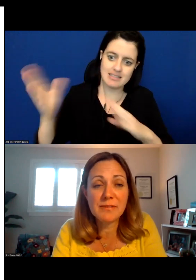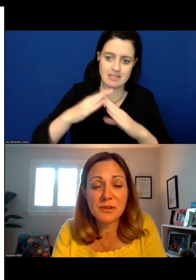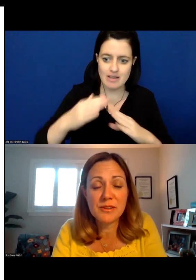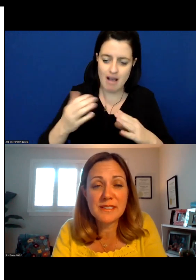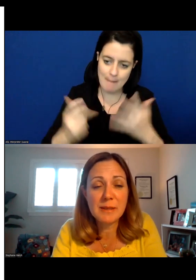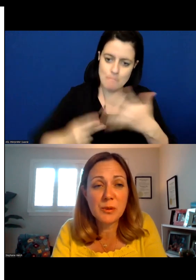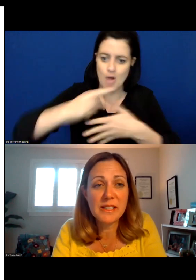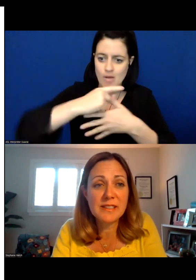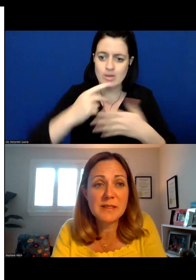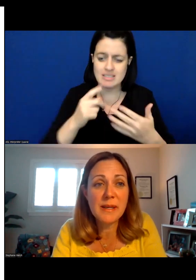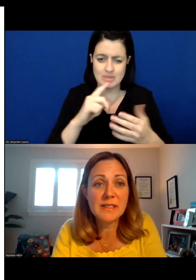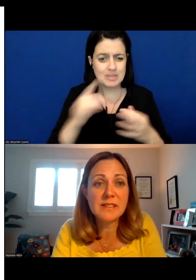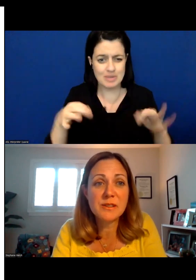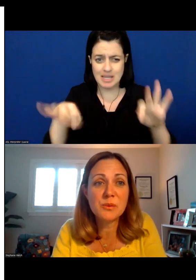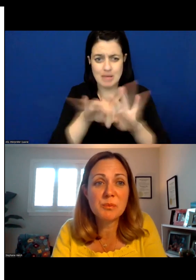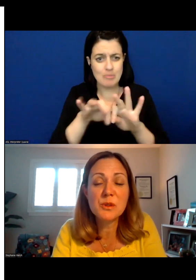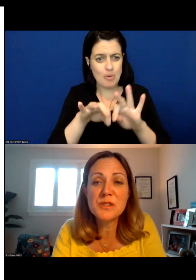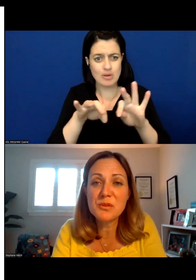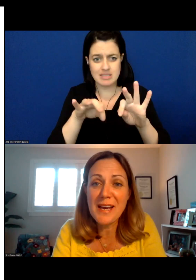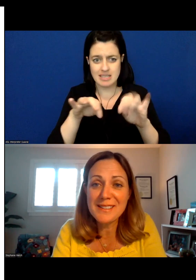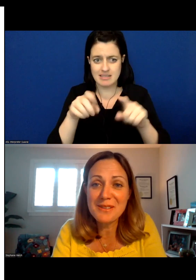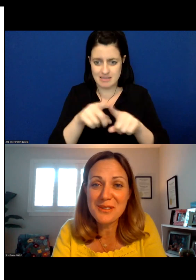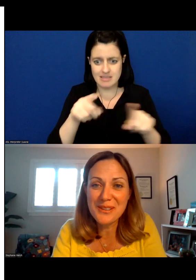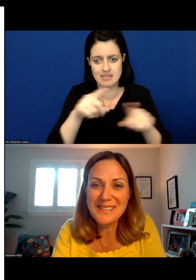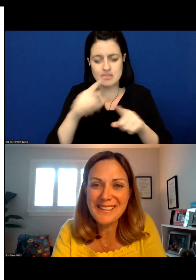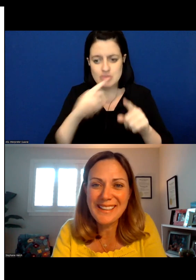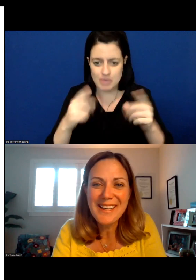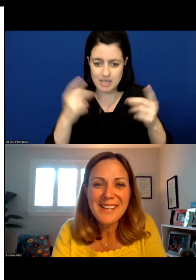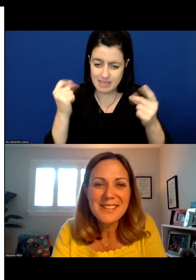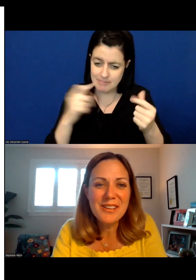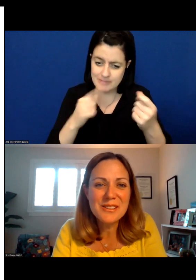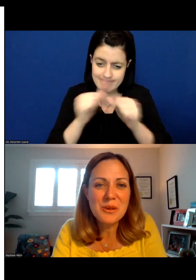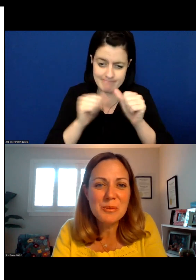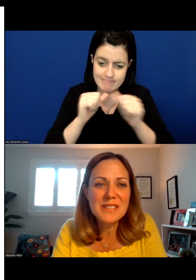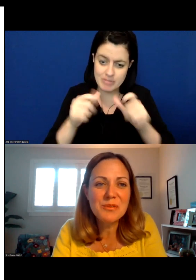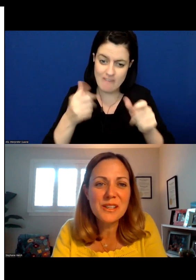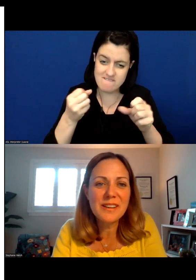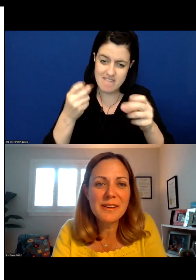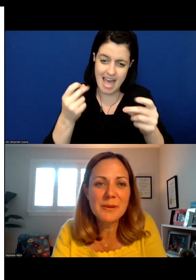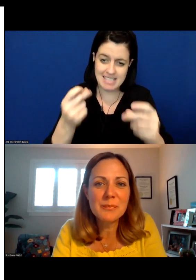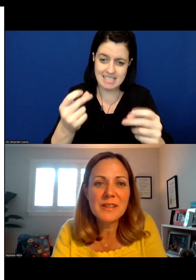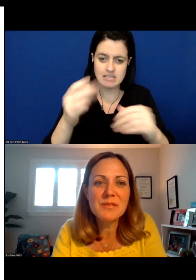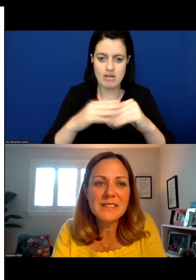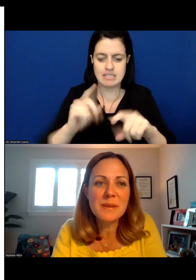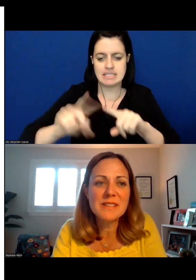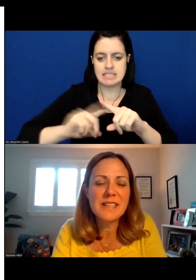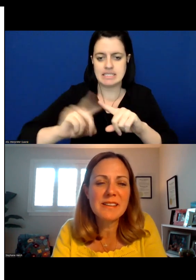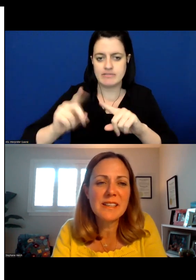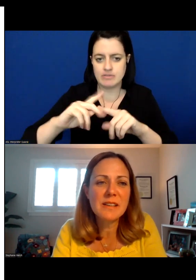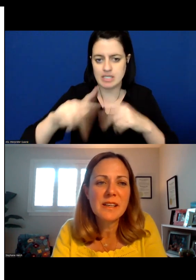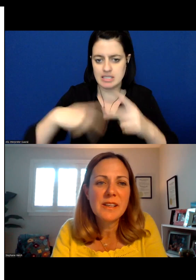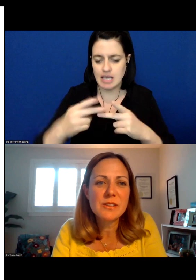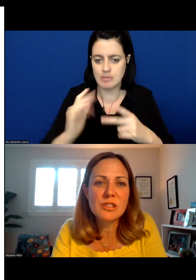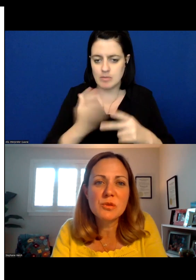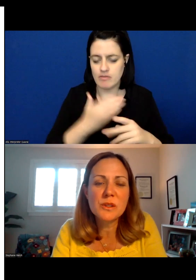incredible after all this time working in this space to move so fastly and furiously on so many different investments. And I